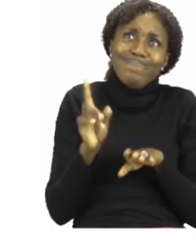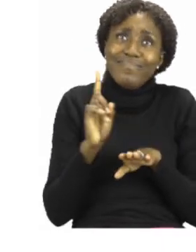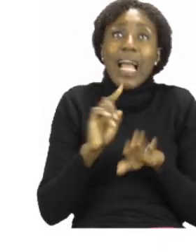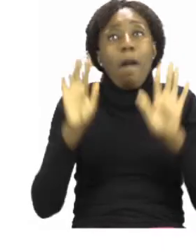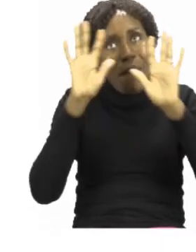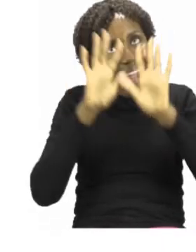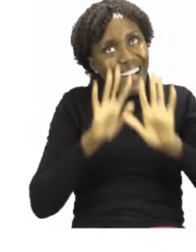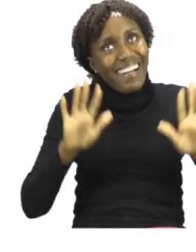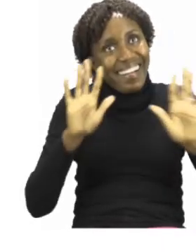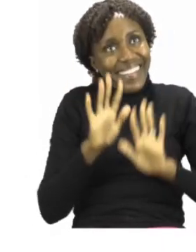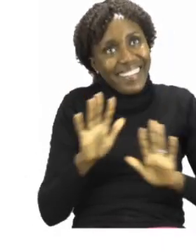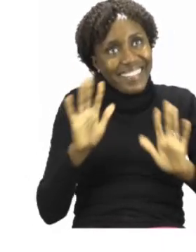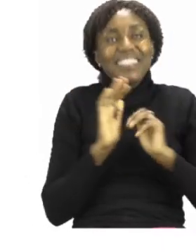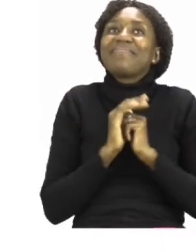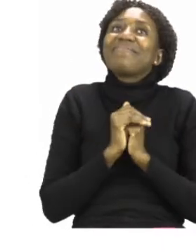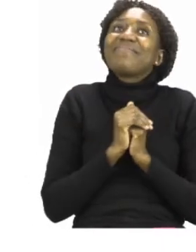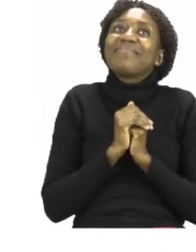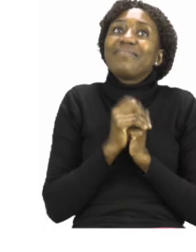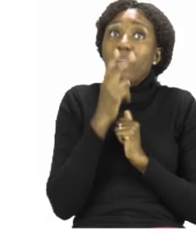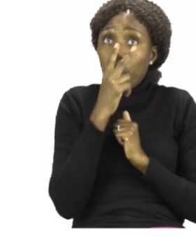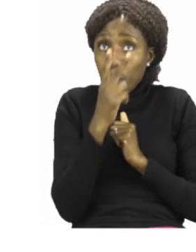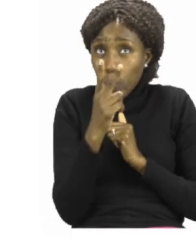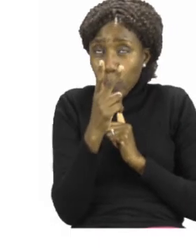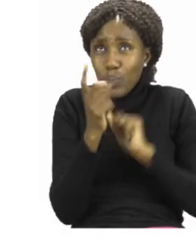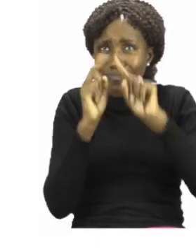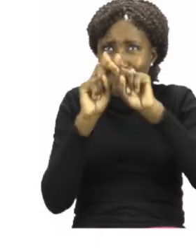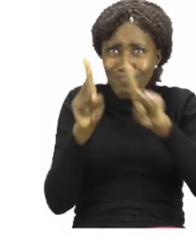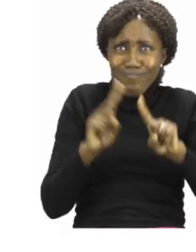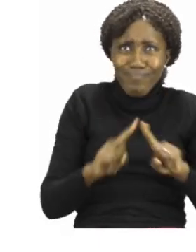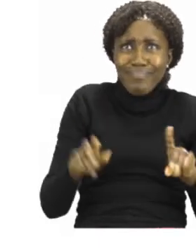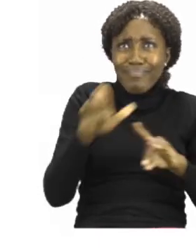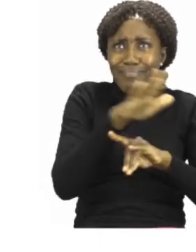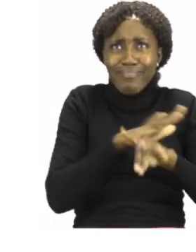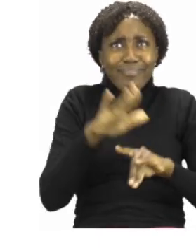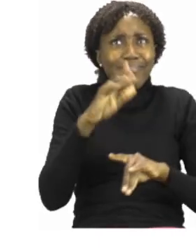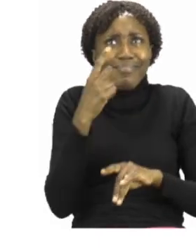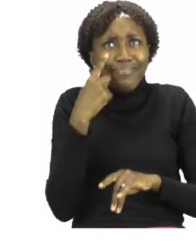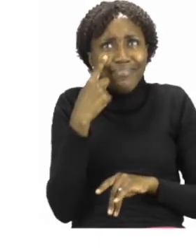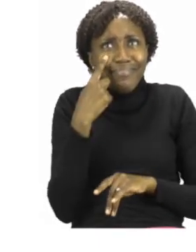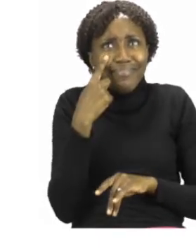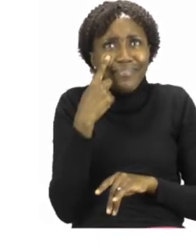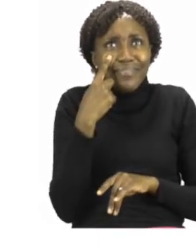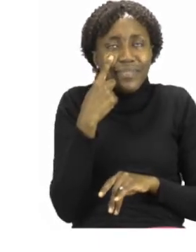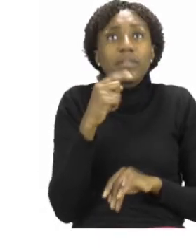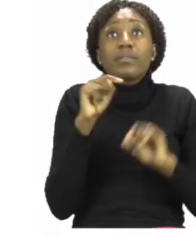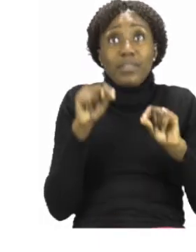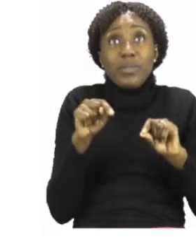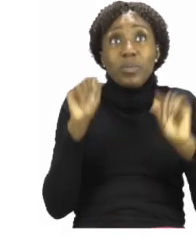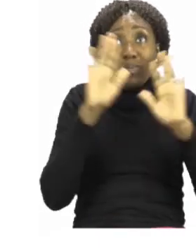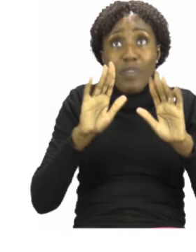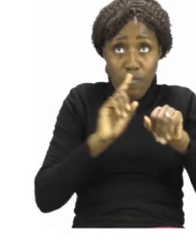coloring. We can see that we have different animals there, and it's going to be our job to color the